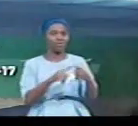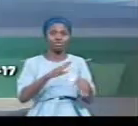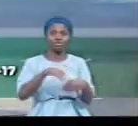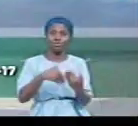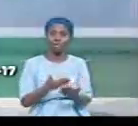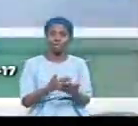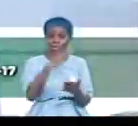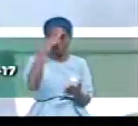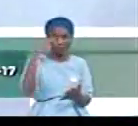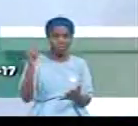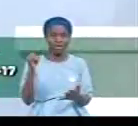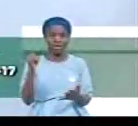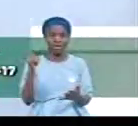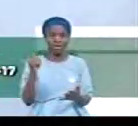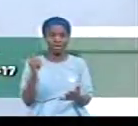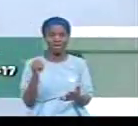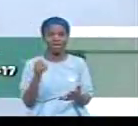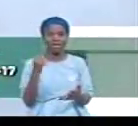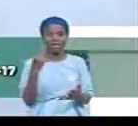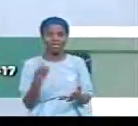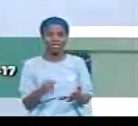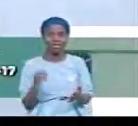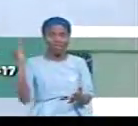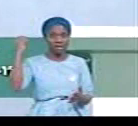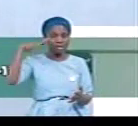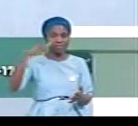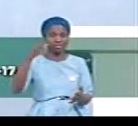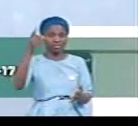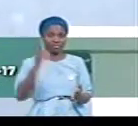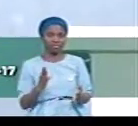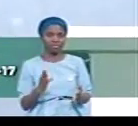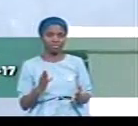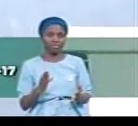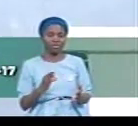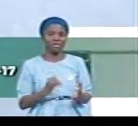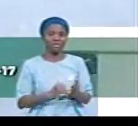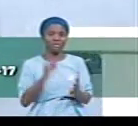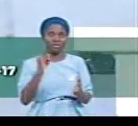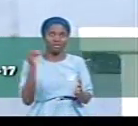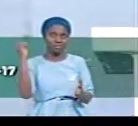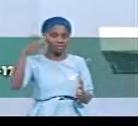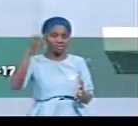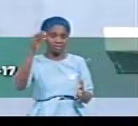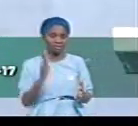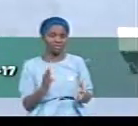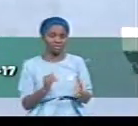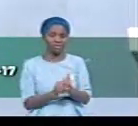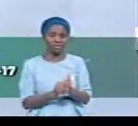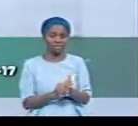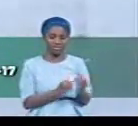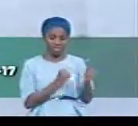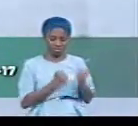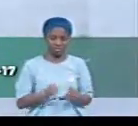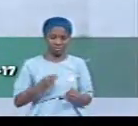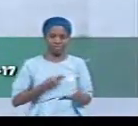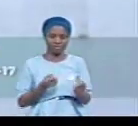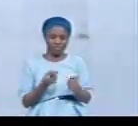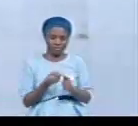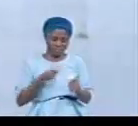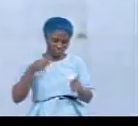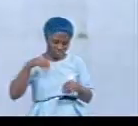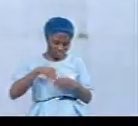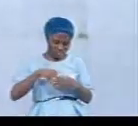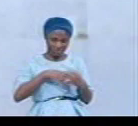the grace of God that strengthens us from within. You know, sometimes a person feels